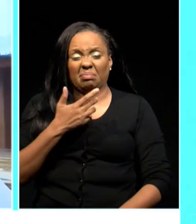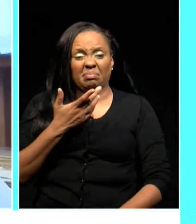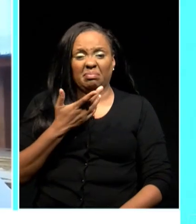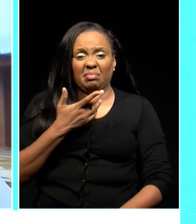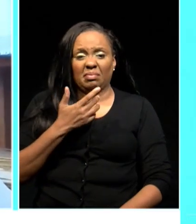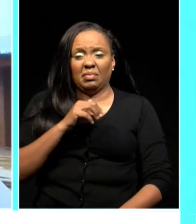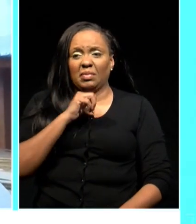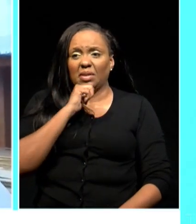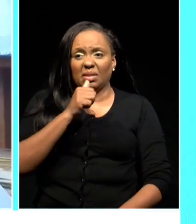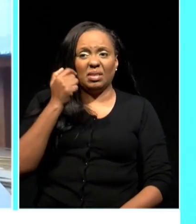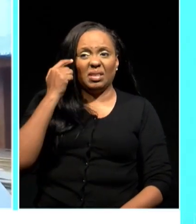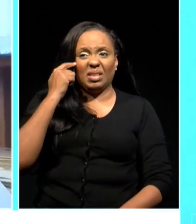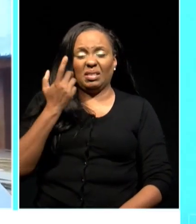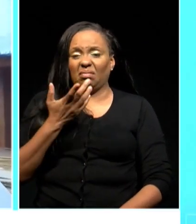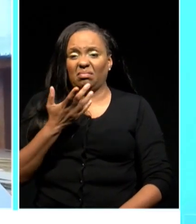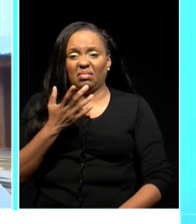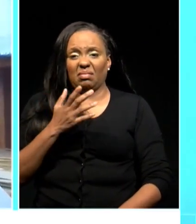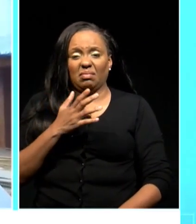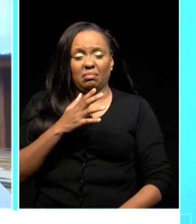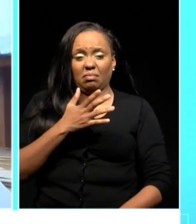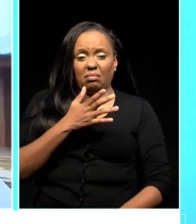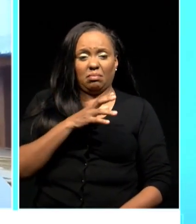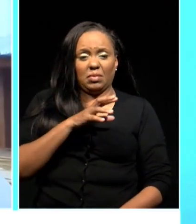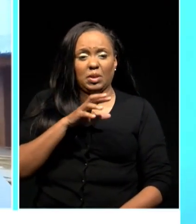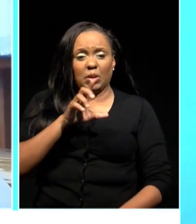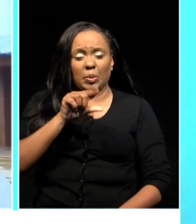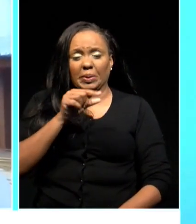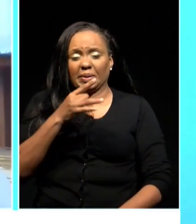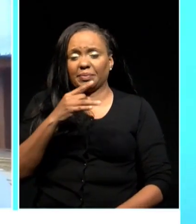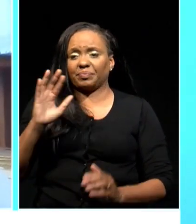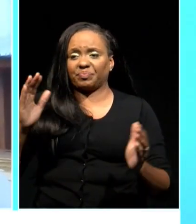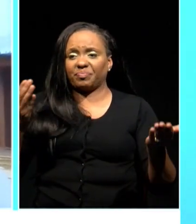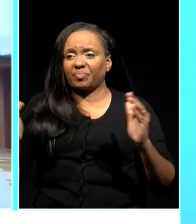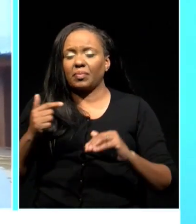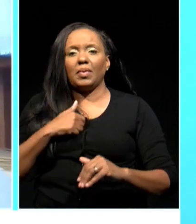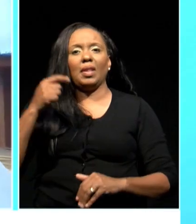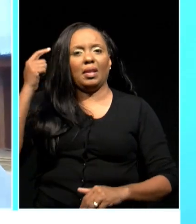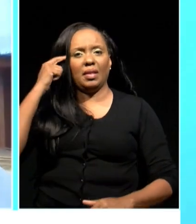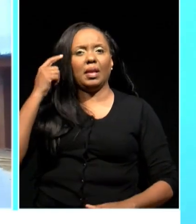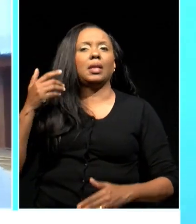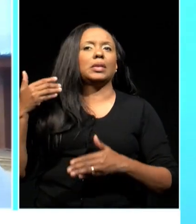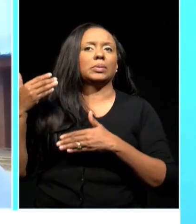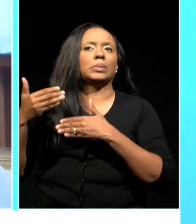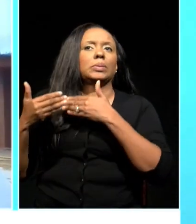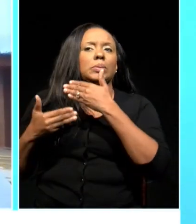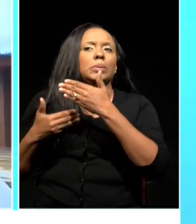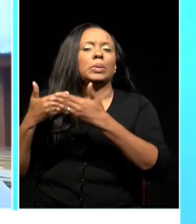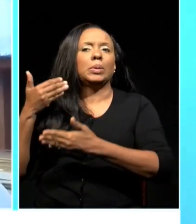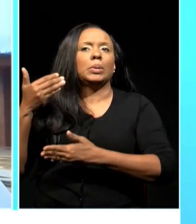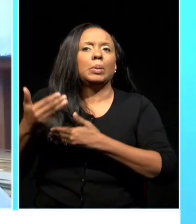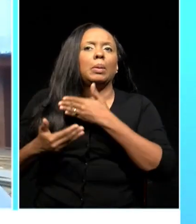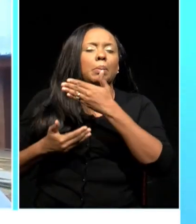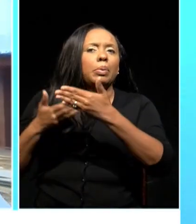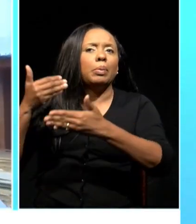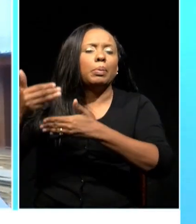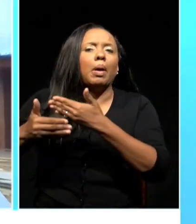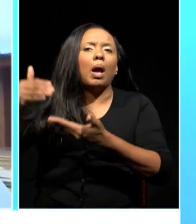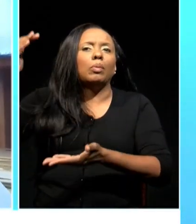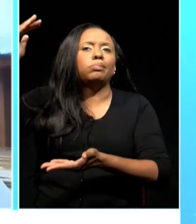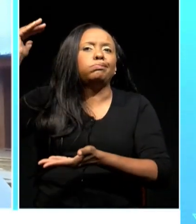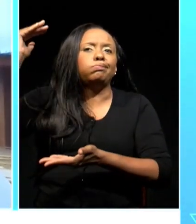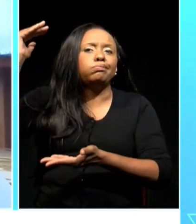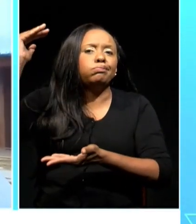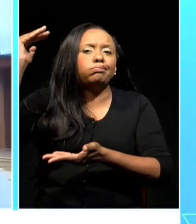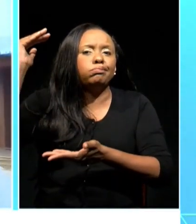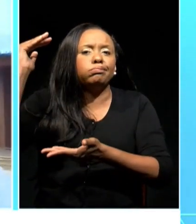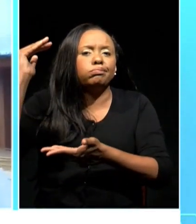being an outlier. I see it as the culmination of a progression. If you look at it as an event in itself because of its extremity, then you